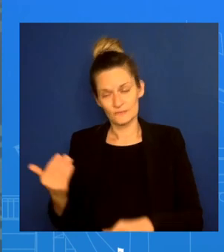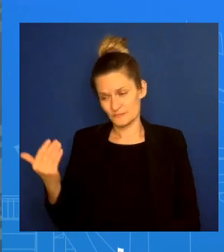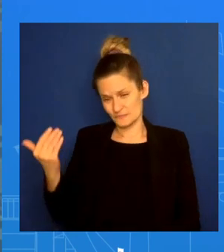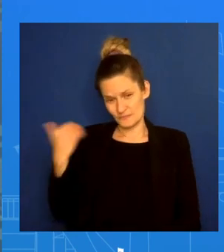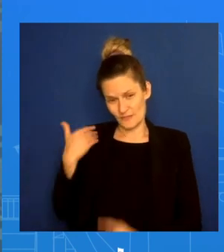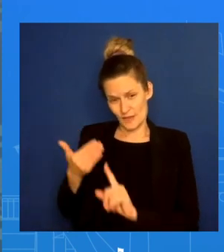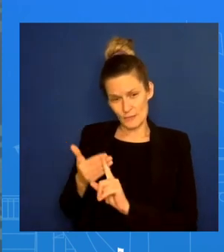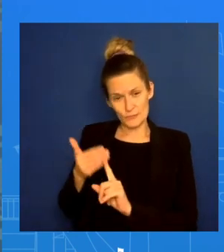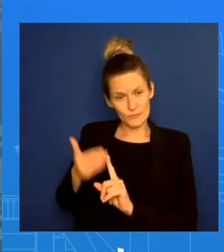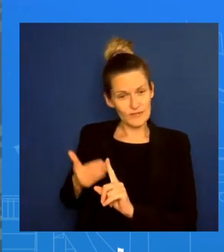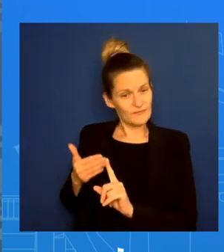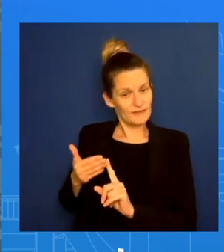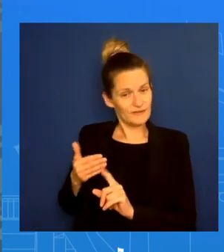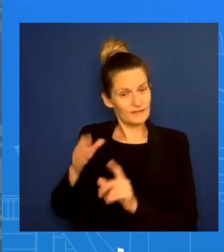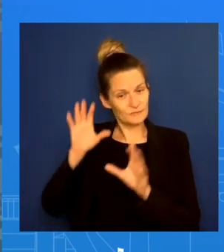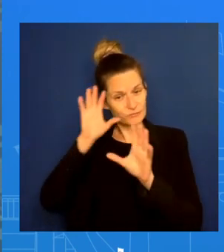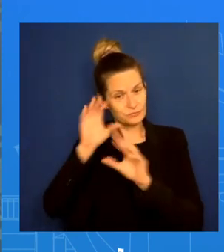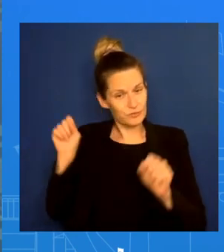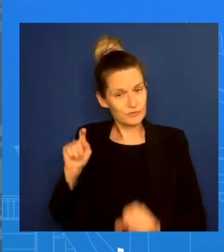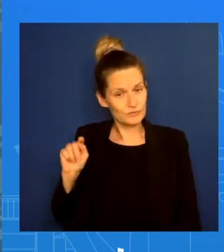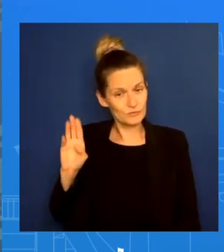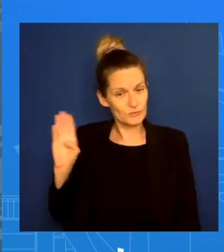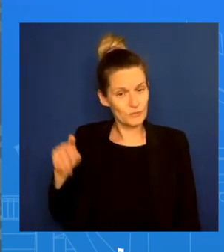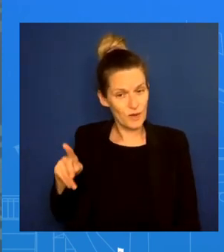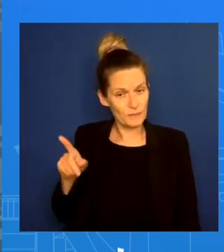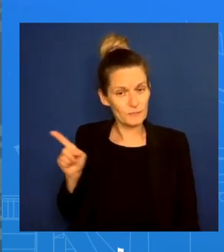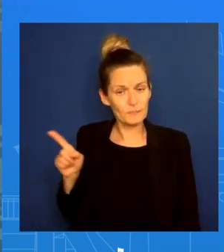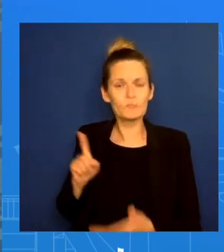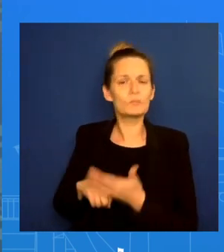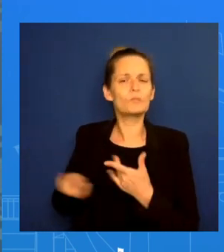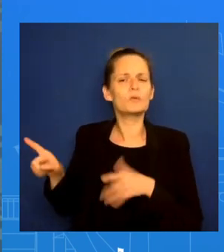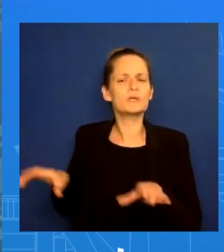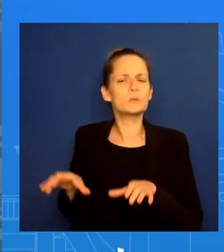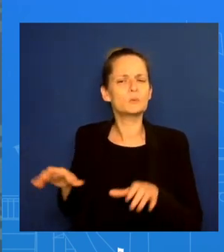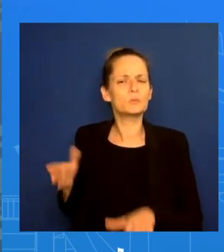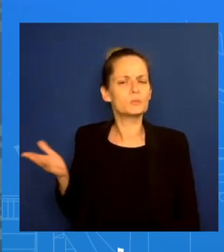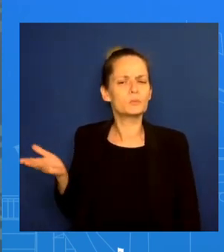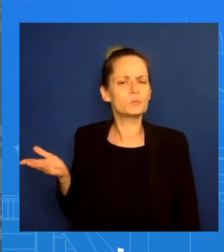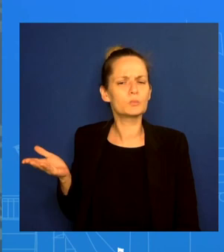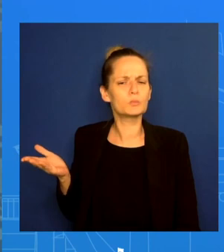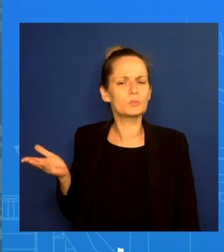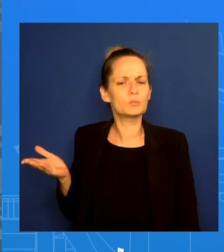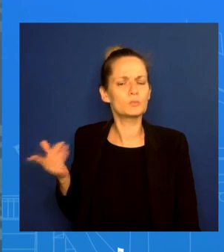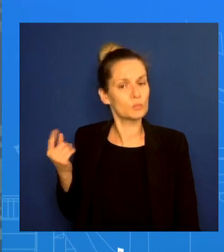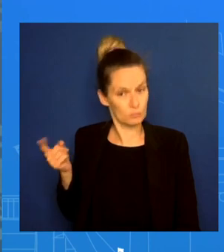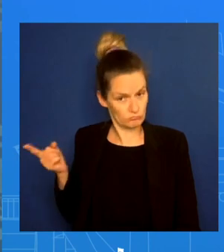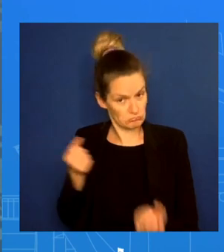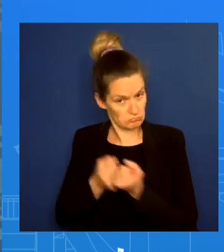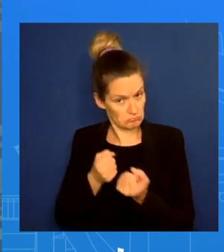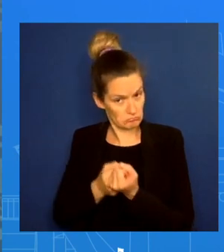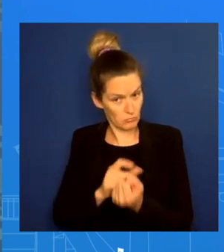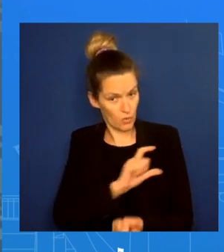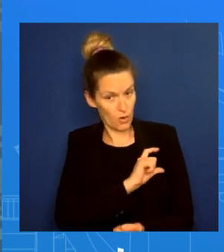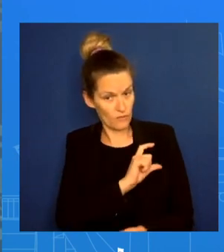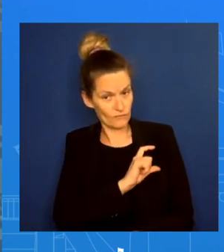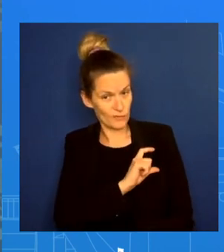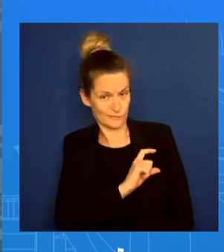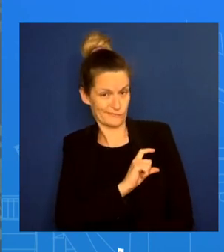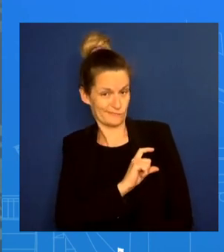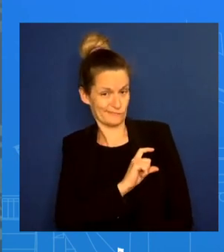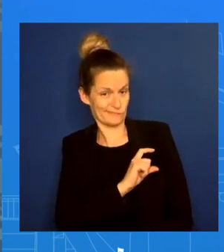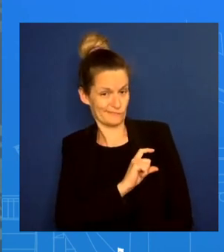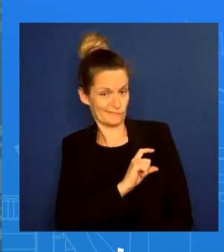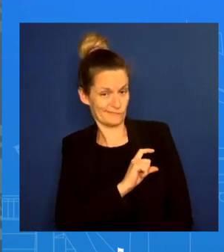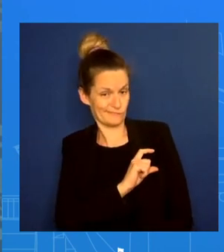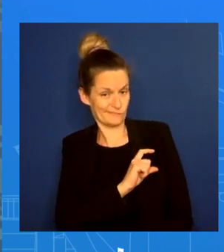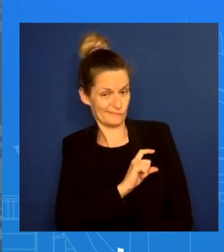of standing on the side of the law enforcement, instead of standing on the side of democracy, he